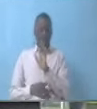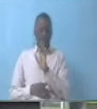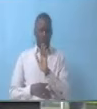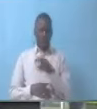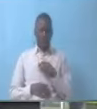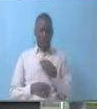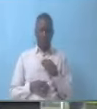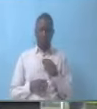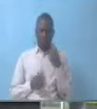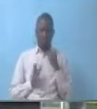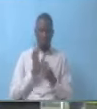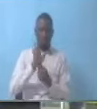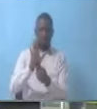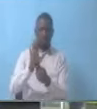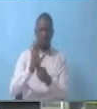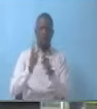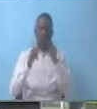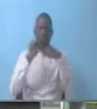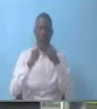14.